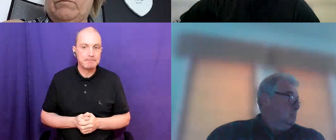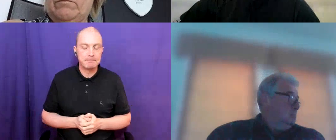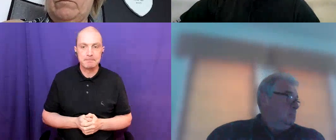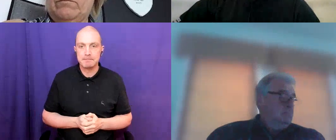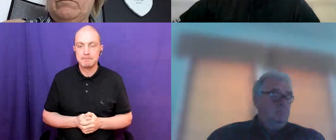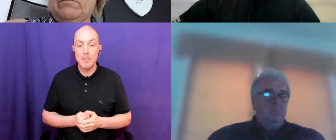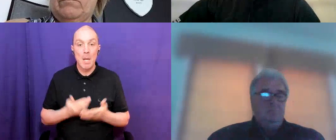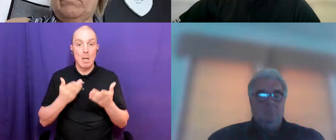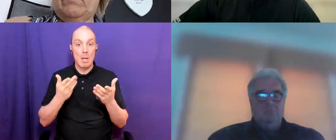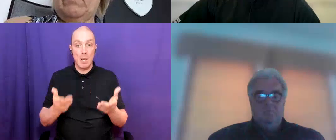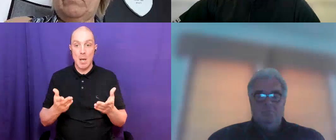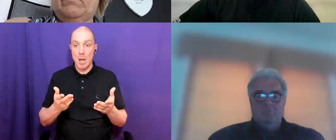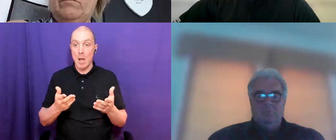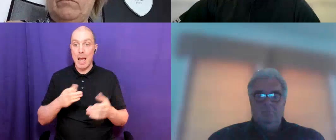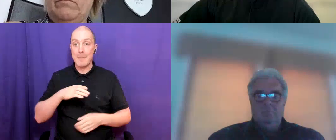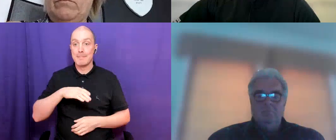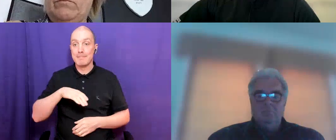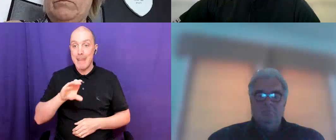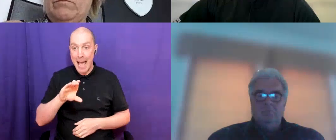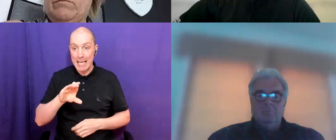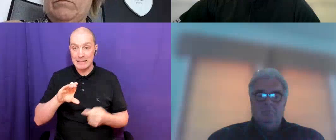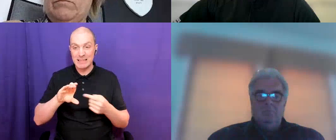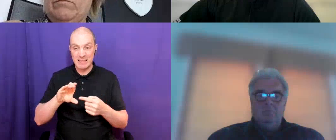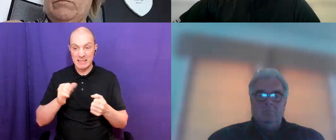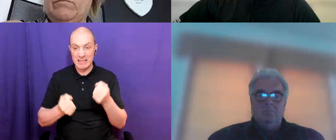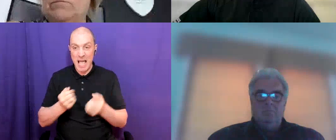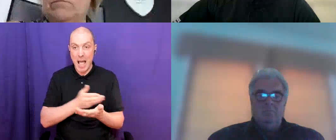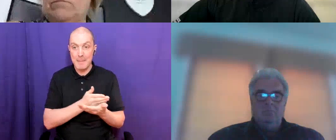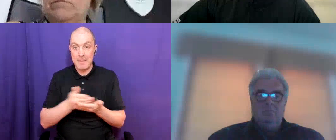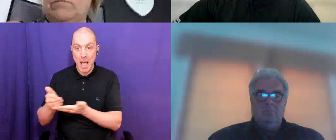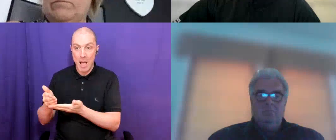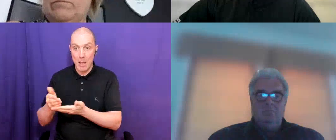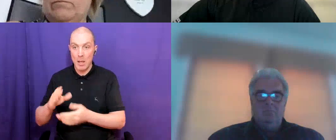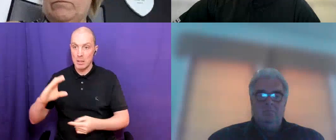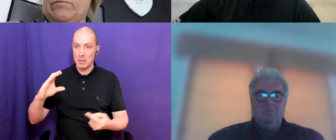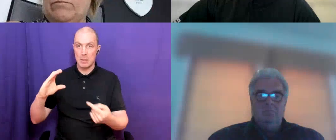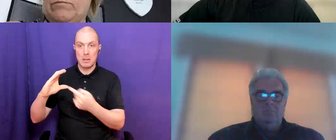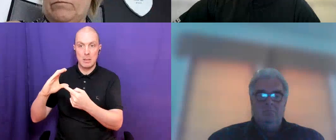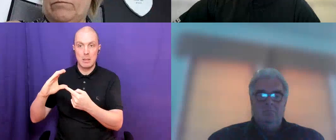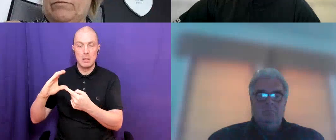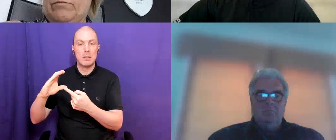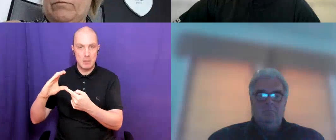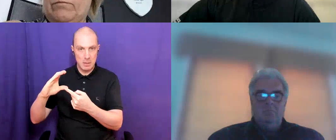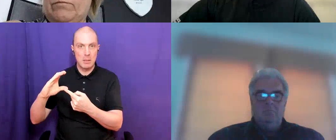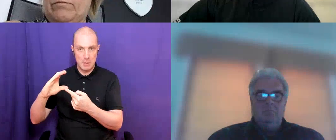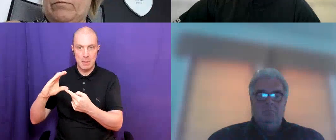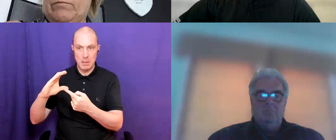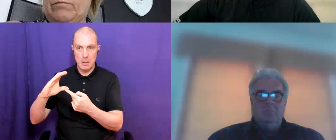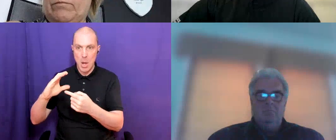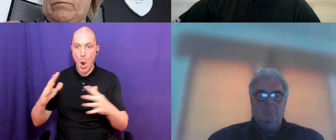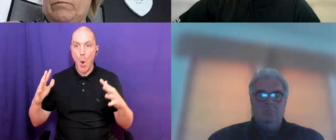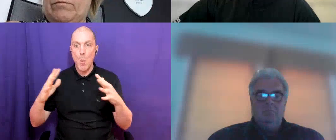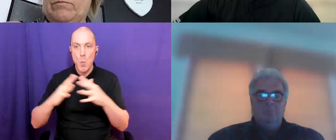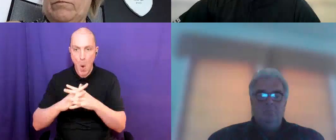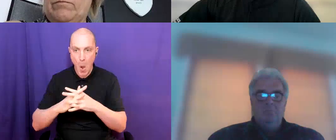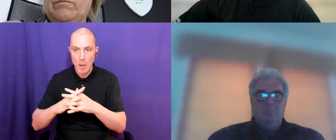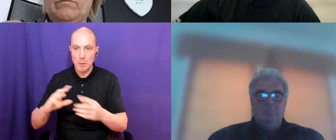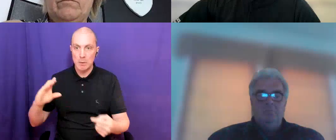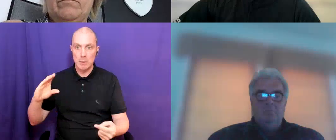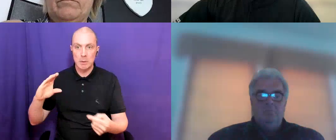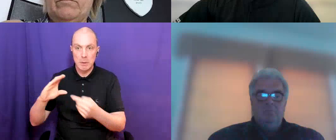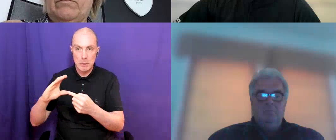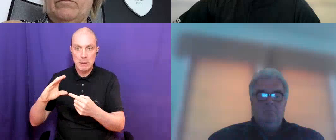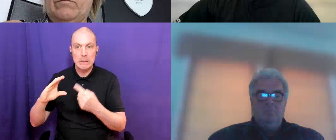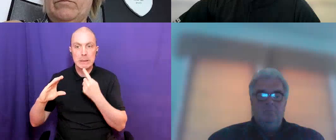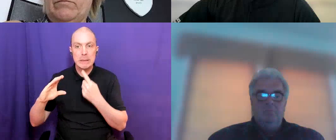The car parking passes similarly will specify whether the ward or wards that you have a direct interest in is being counted in the morning